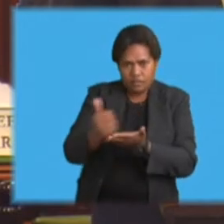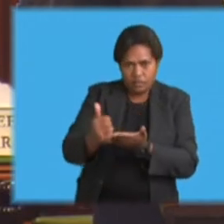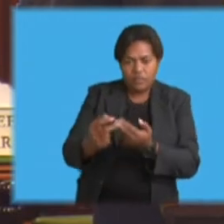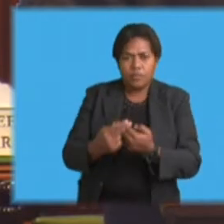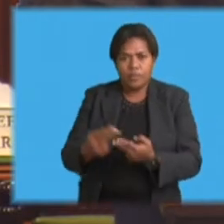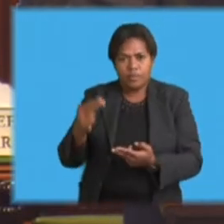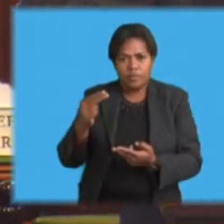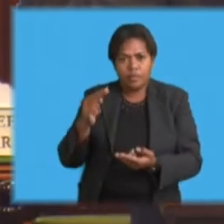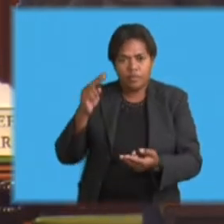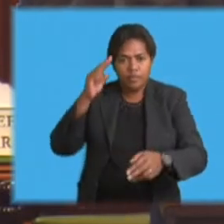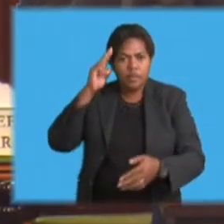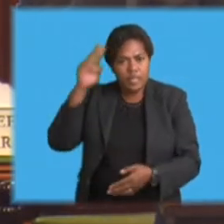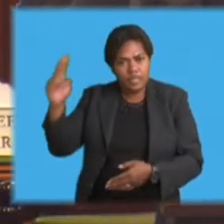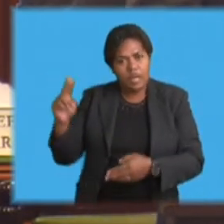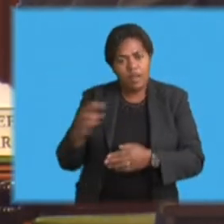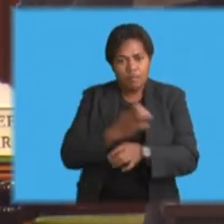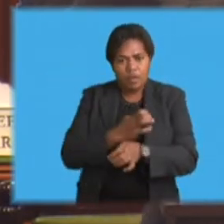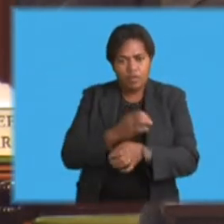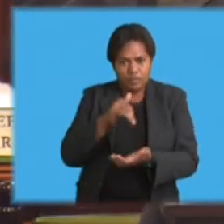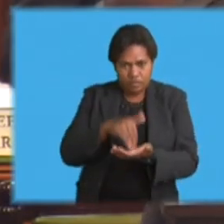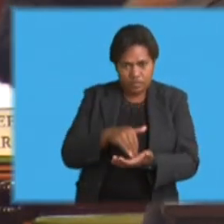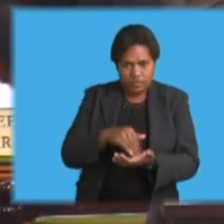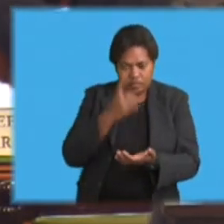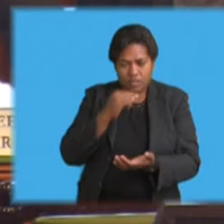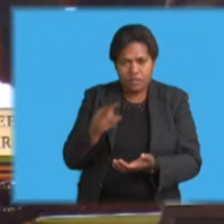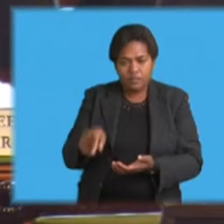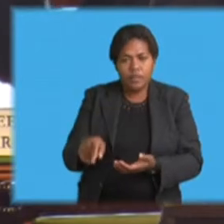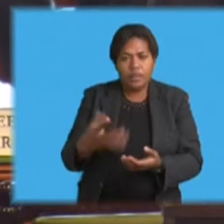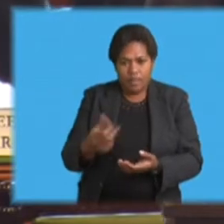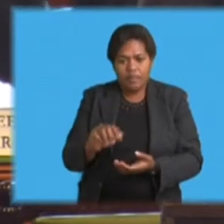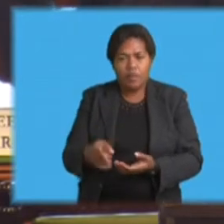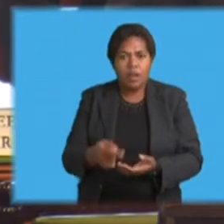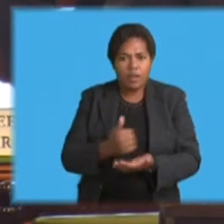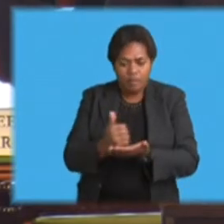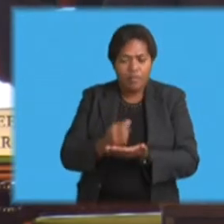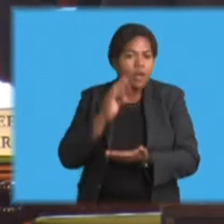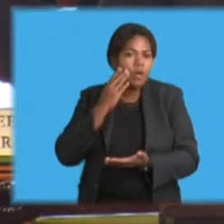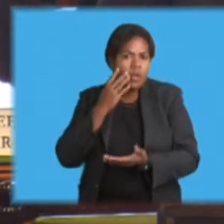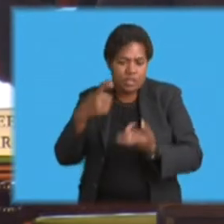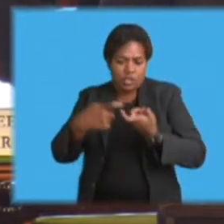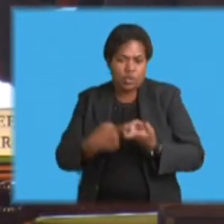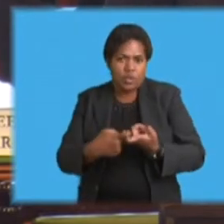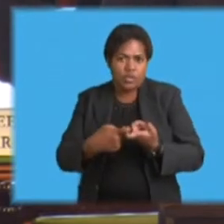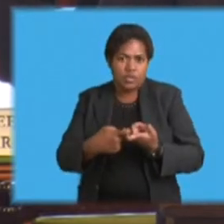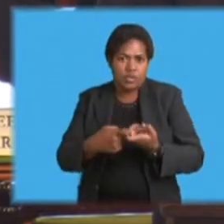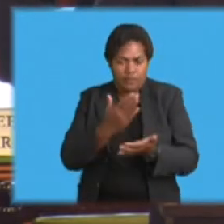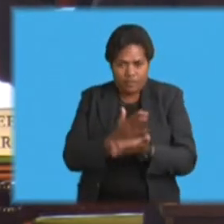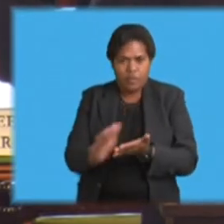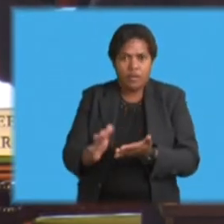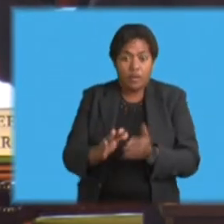National Employment Center so that they can quote this number when they join FNPF and so forth. Now we've changed that system so that we're giving